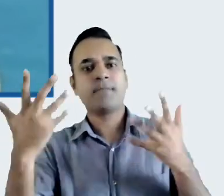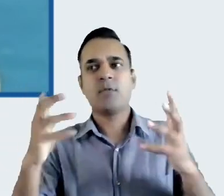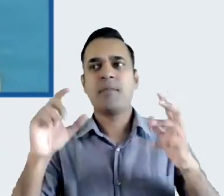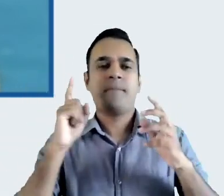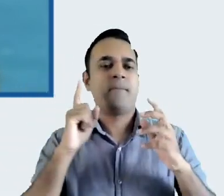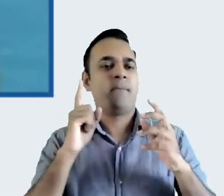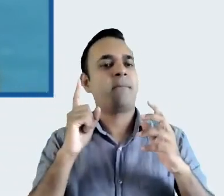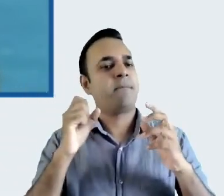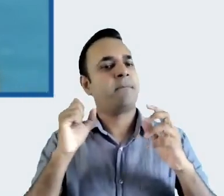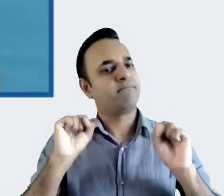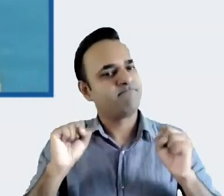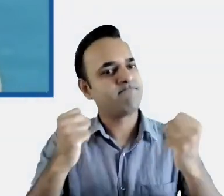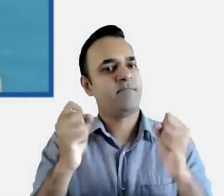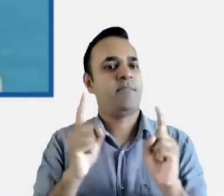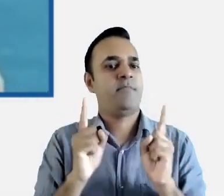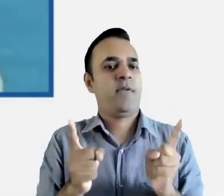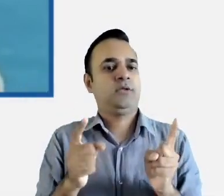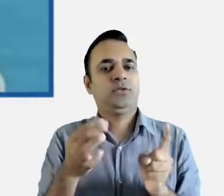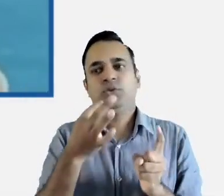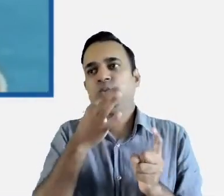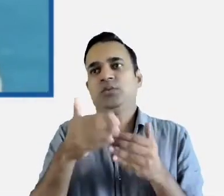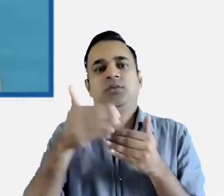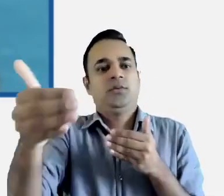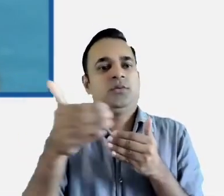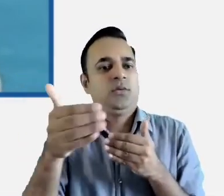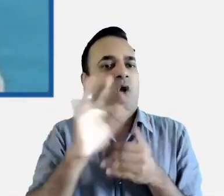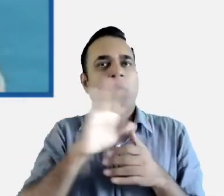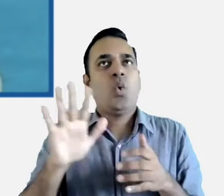we can motivate this work to proceed.